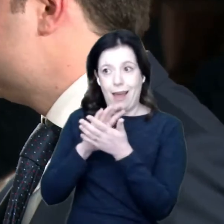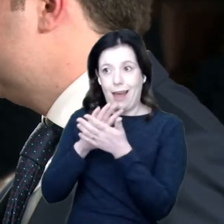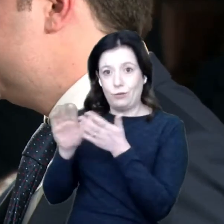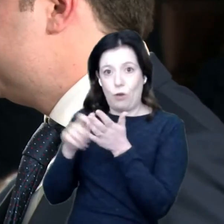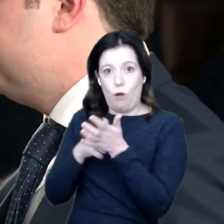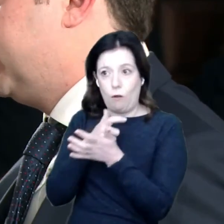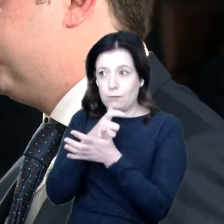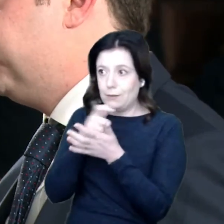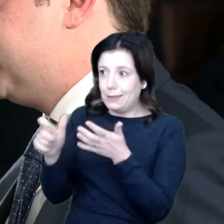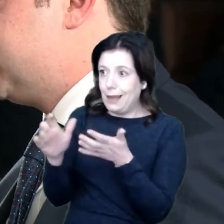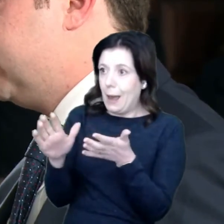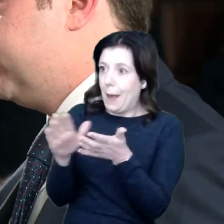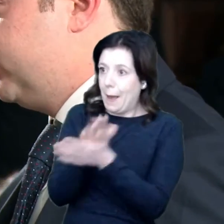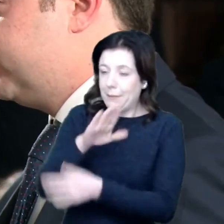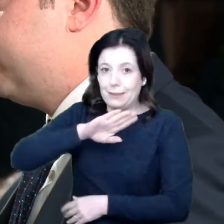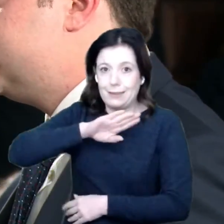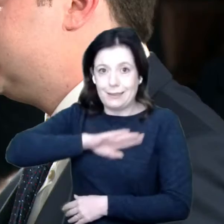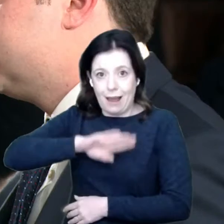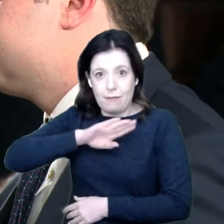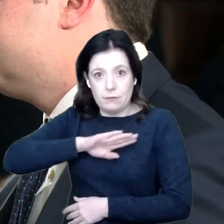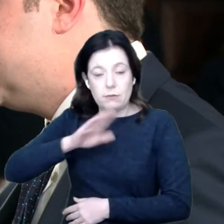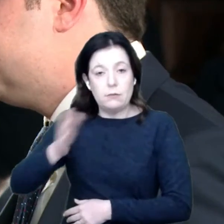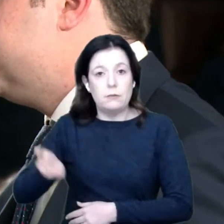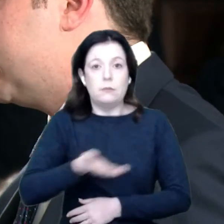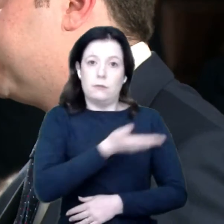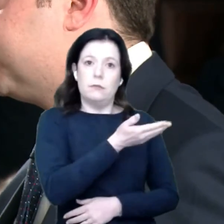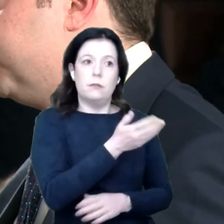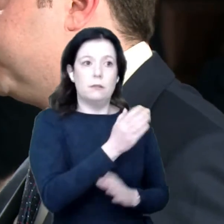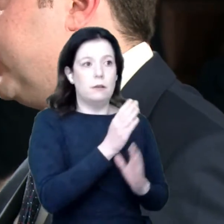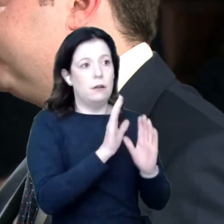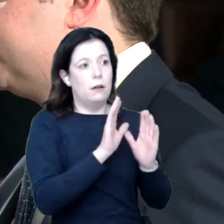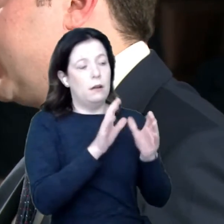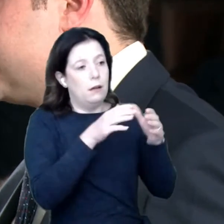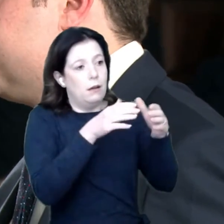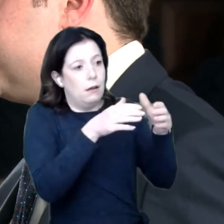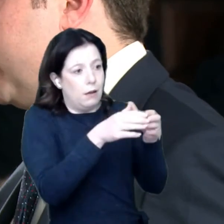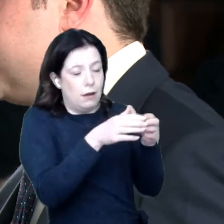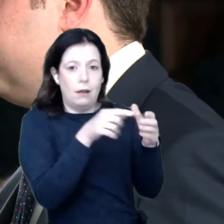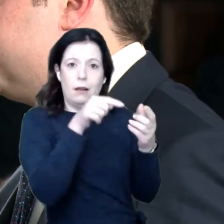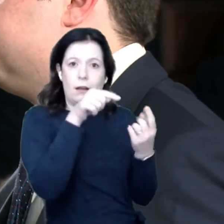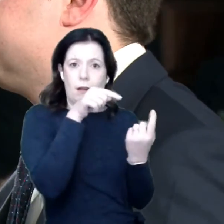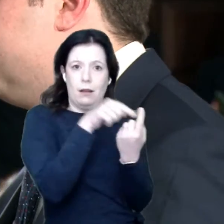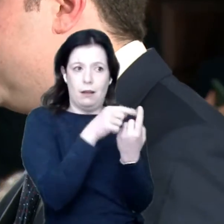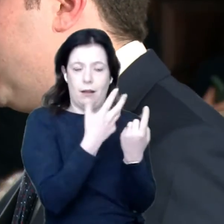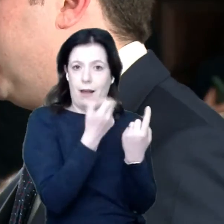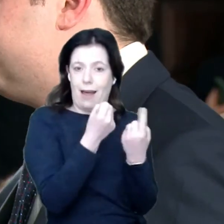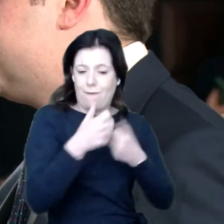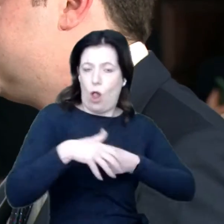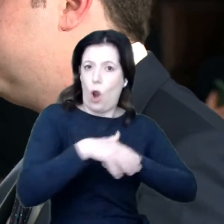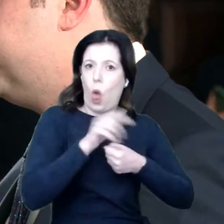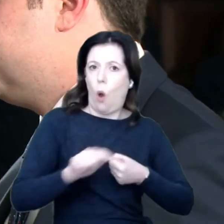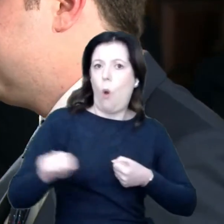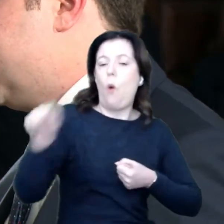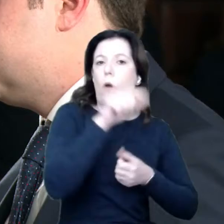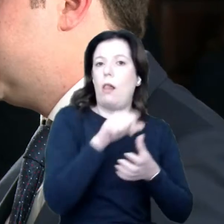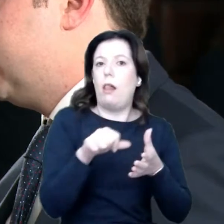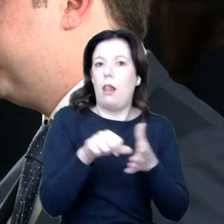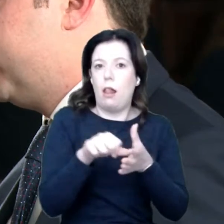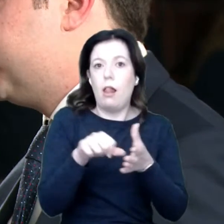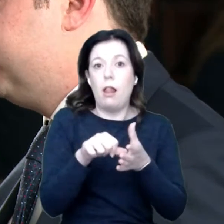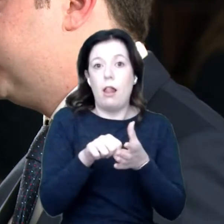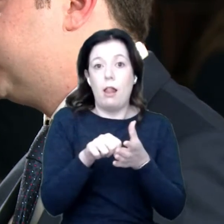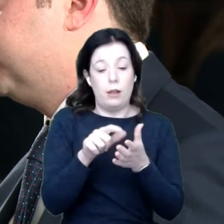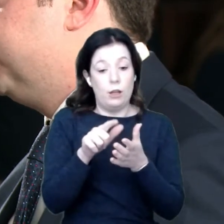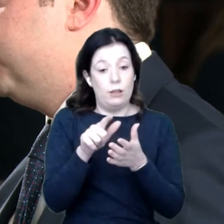progress. But as alluded to by Marie van der Zyl of the Board of Deputies, there are still issues at the local level with councillors and party officials. JC revealed just yesterday